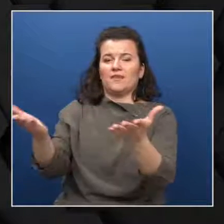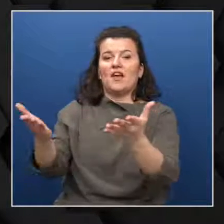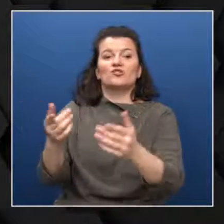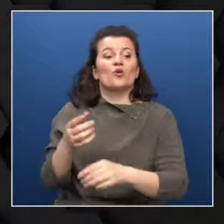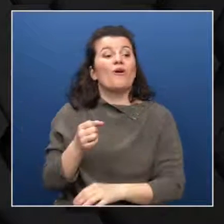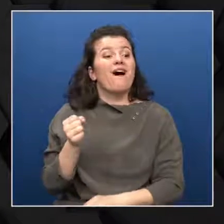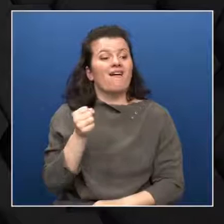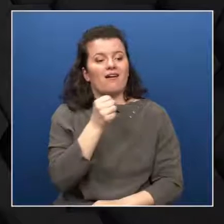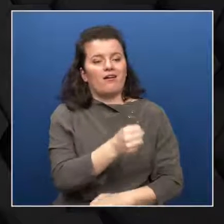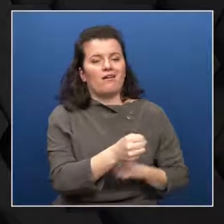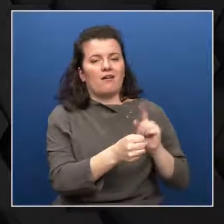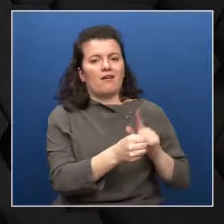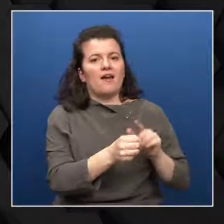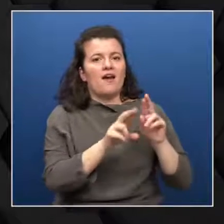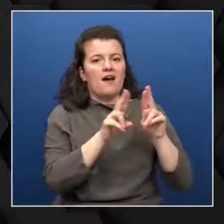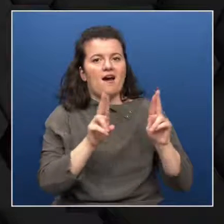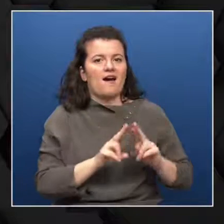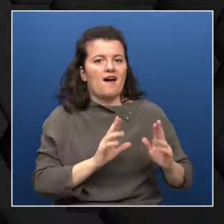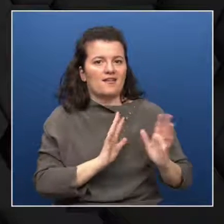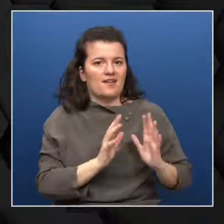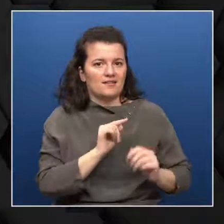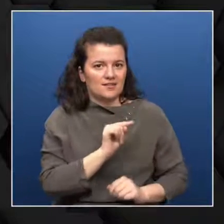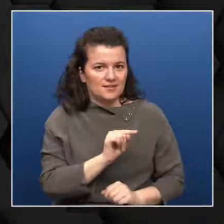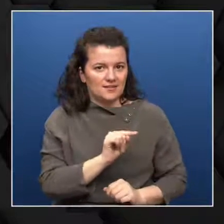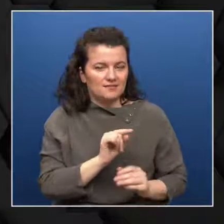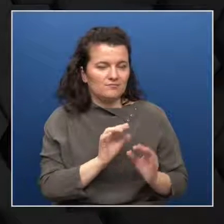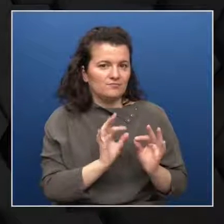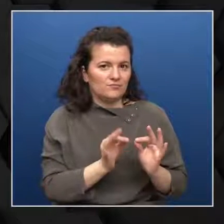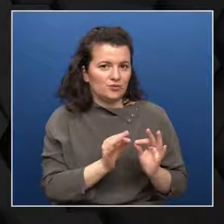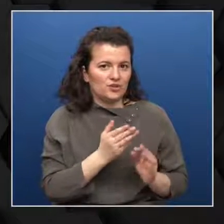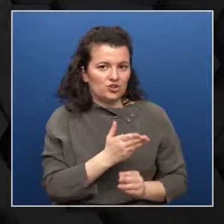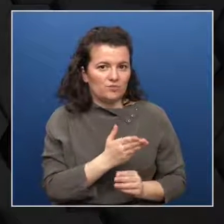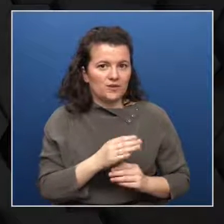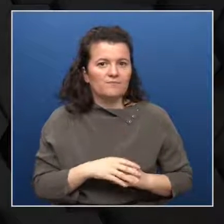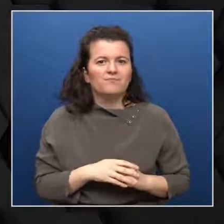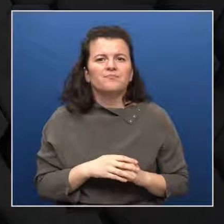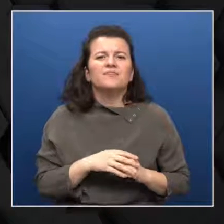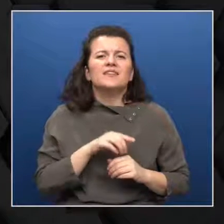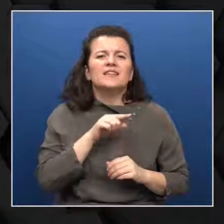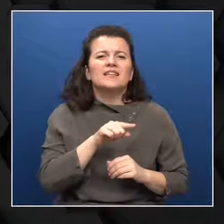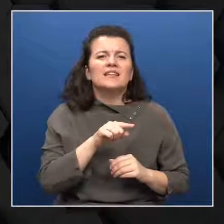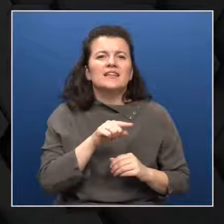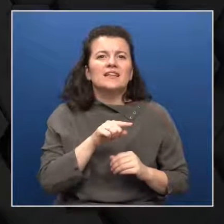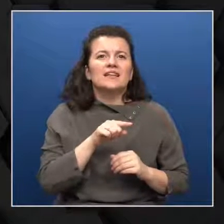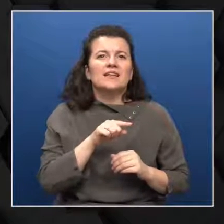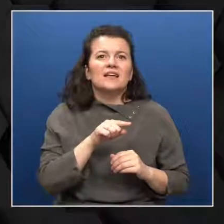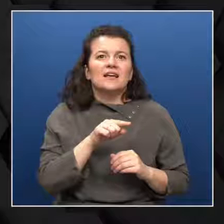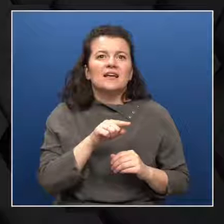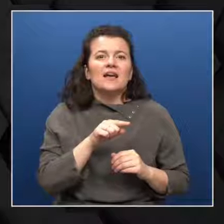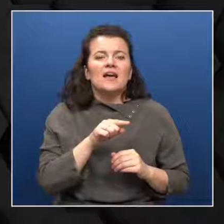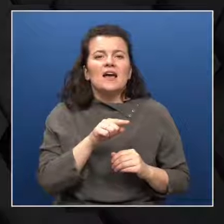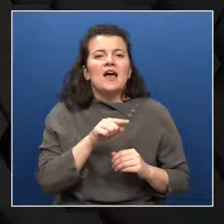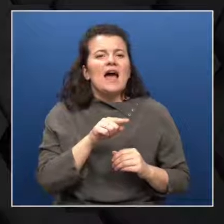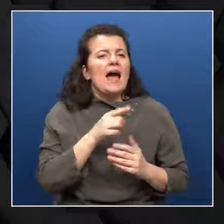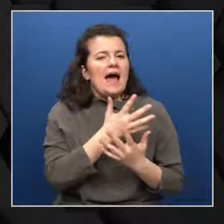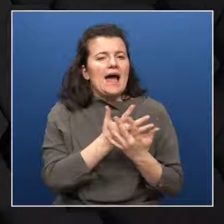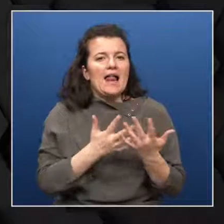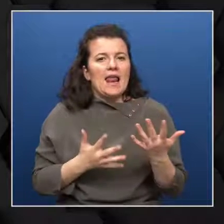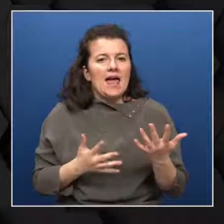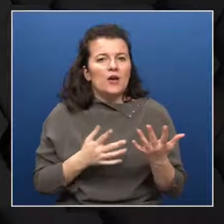sign. So that is a language. There is a very cool definition about